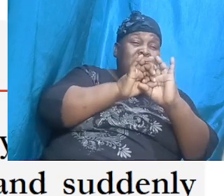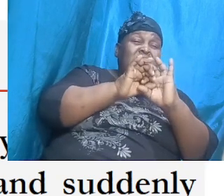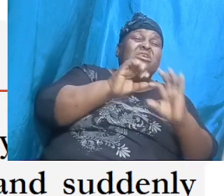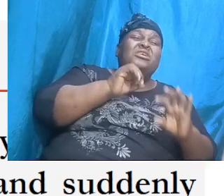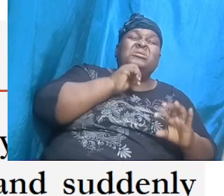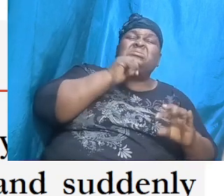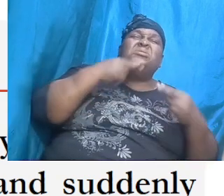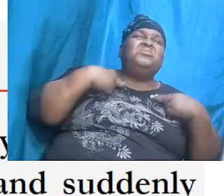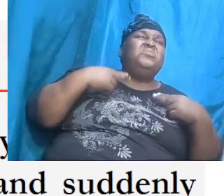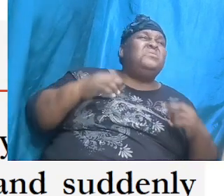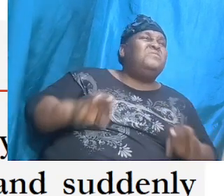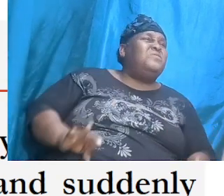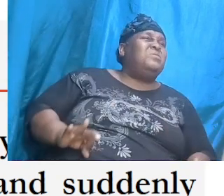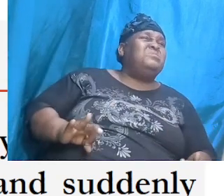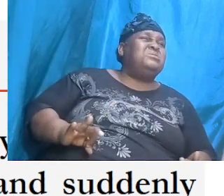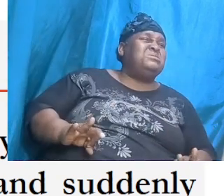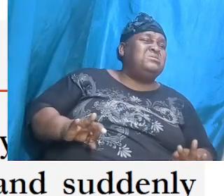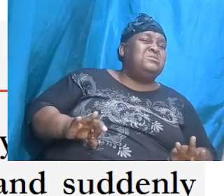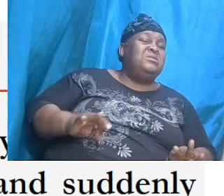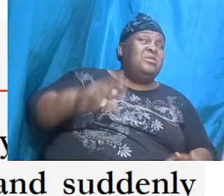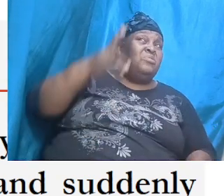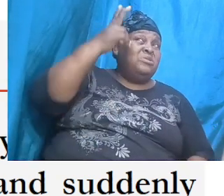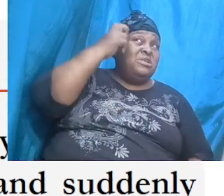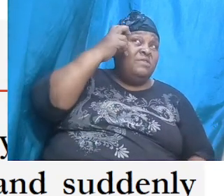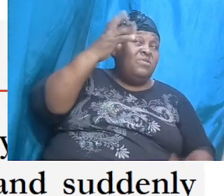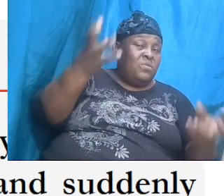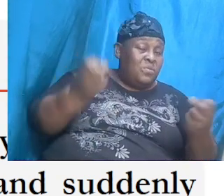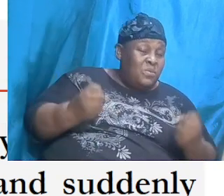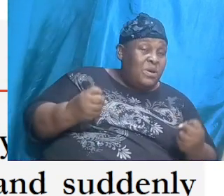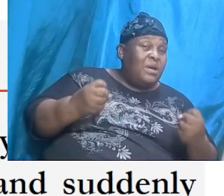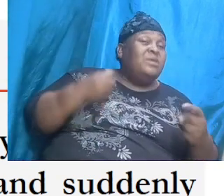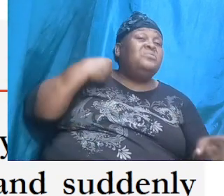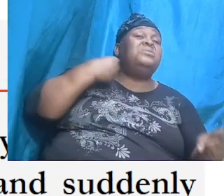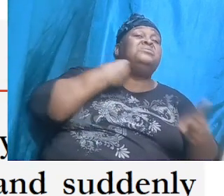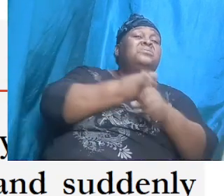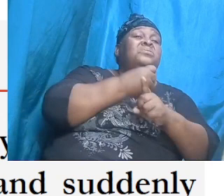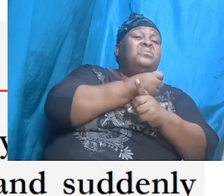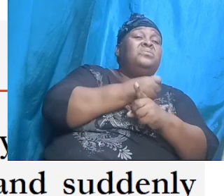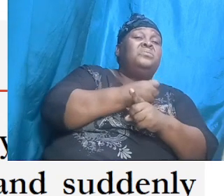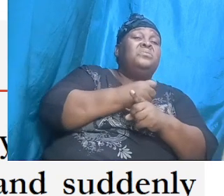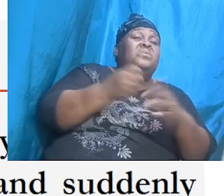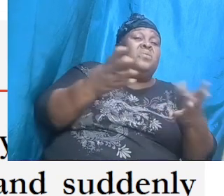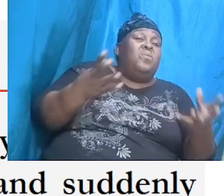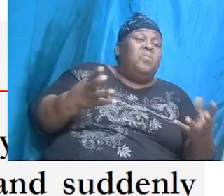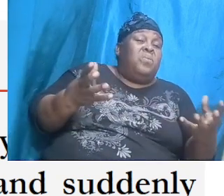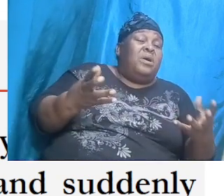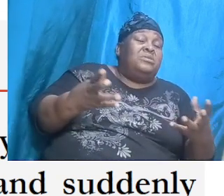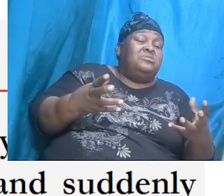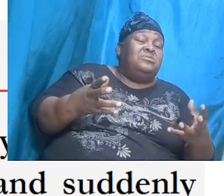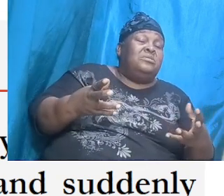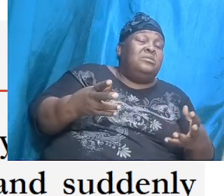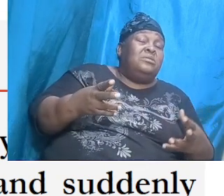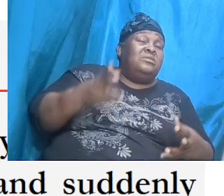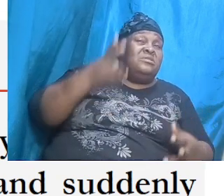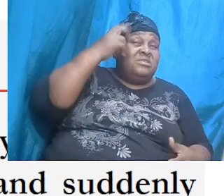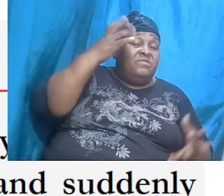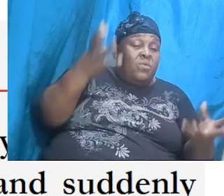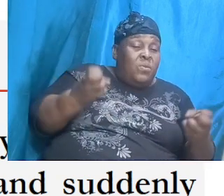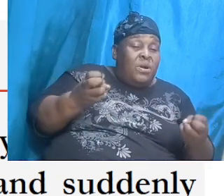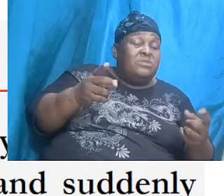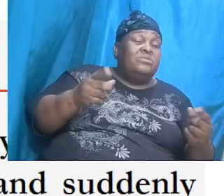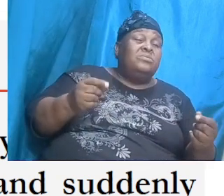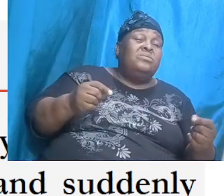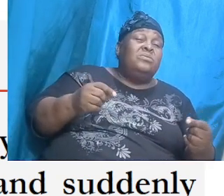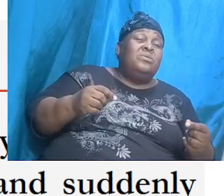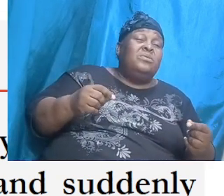talk about that. But at the same time, the devil wants to attack us in terms of what he wants to do. And he knows that whenever there is